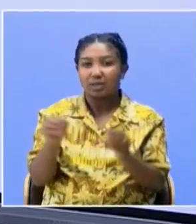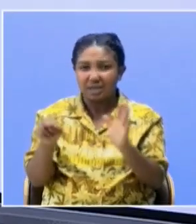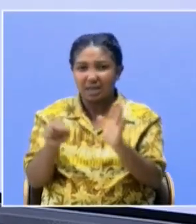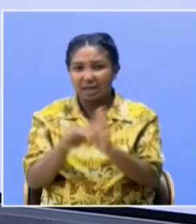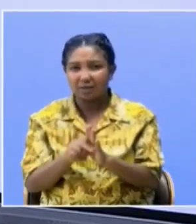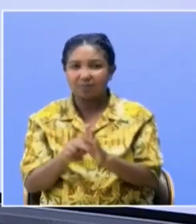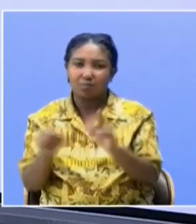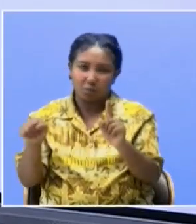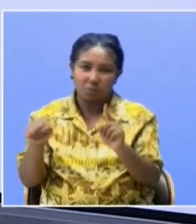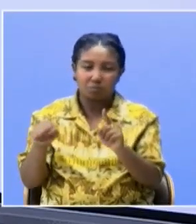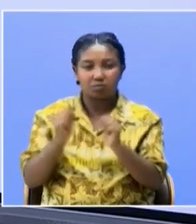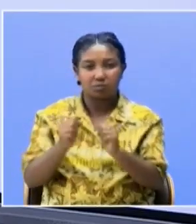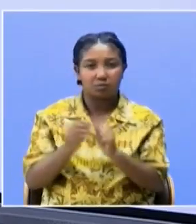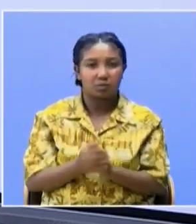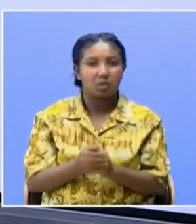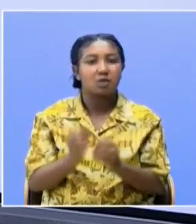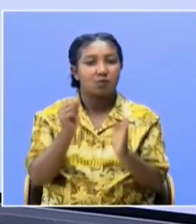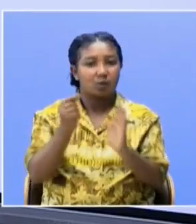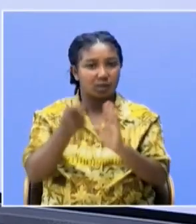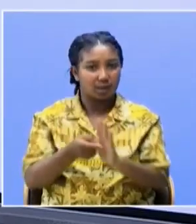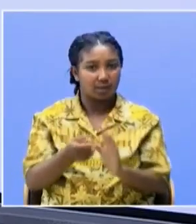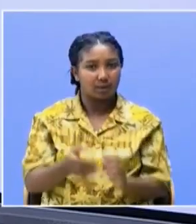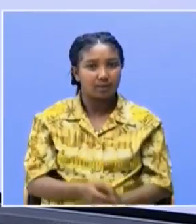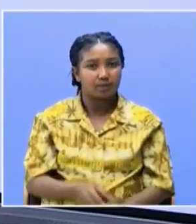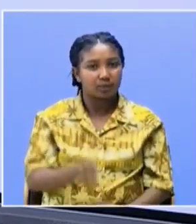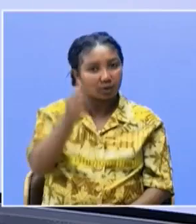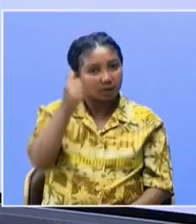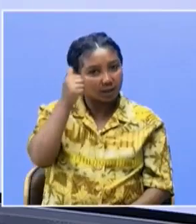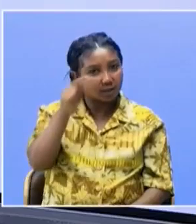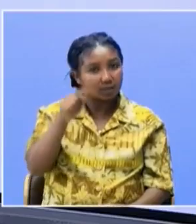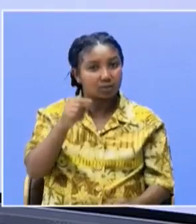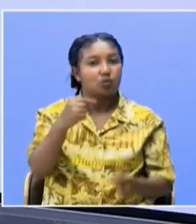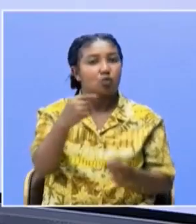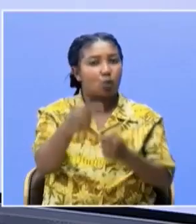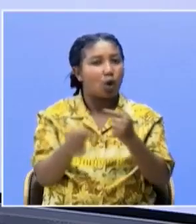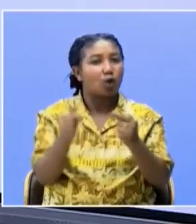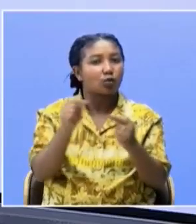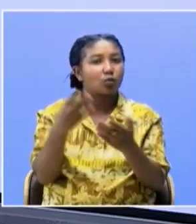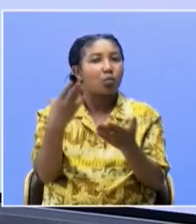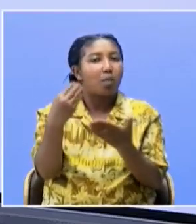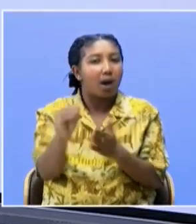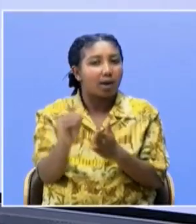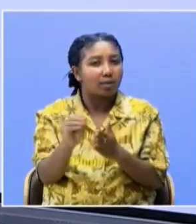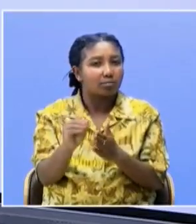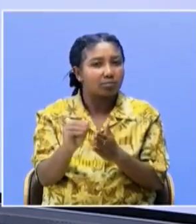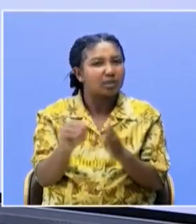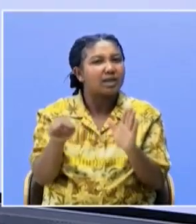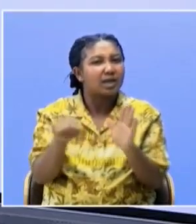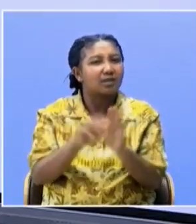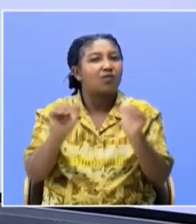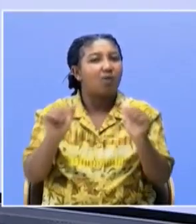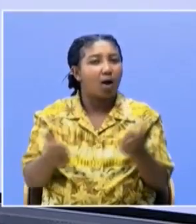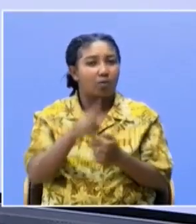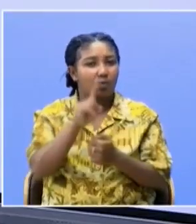in these sentences. Like, for example, he's going to buy a house. How do you make it negative?